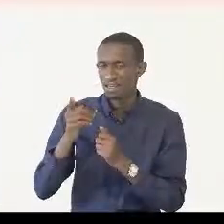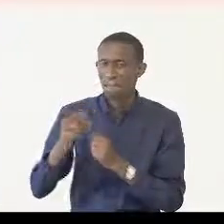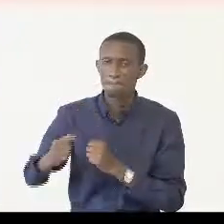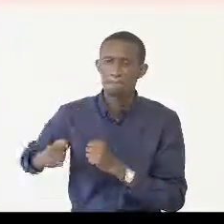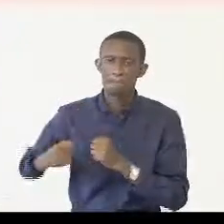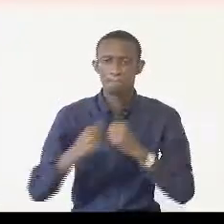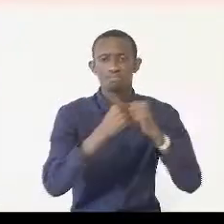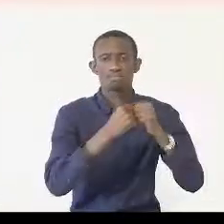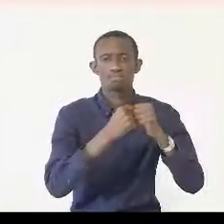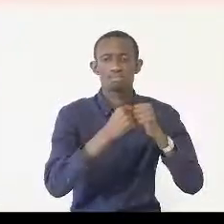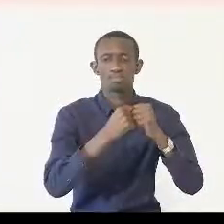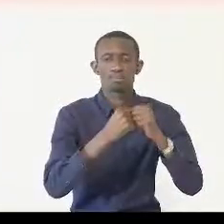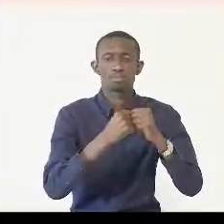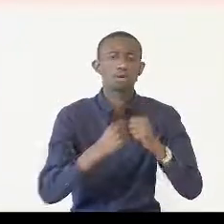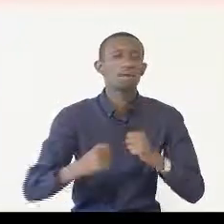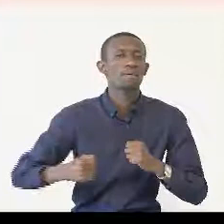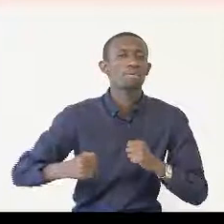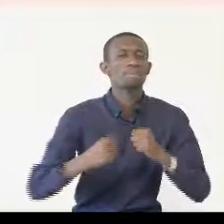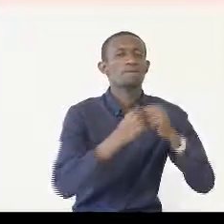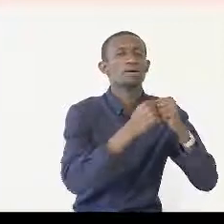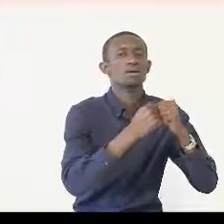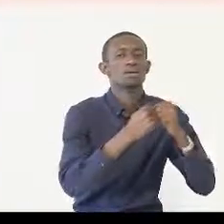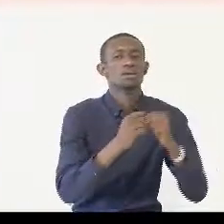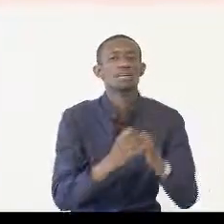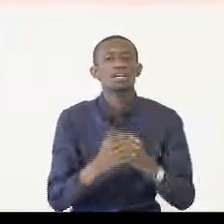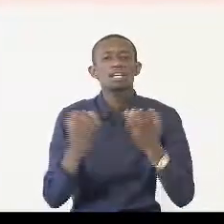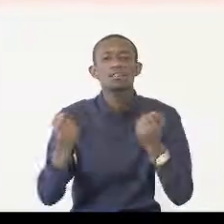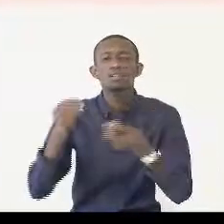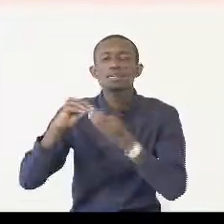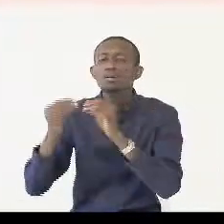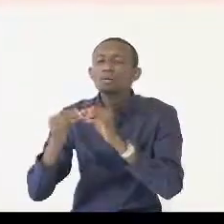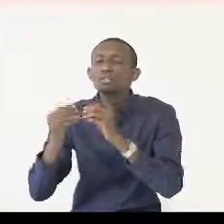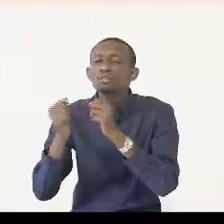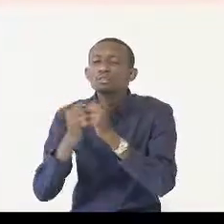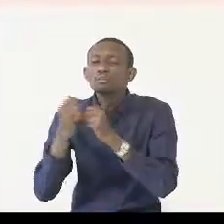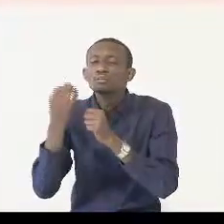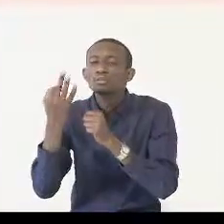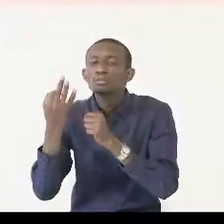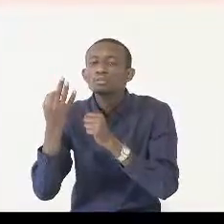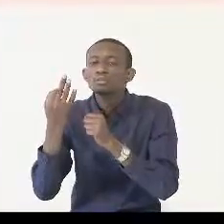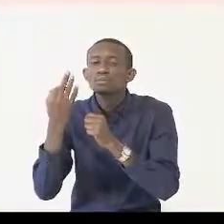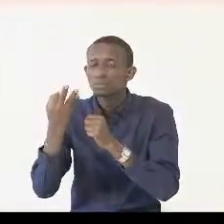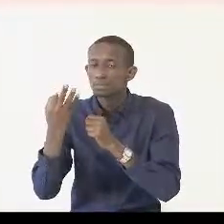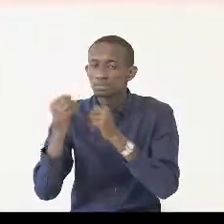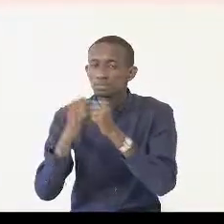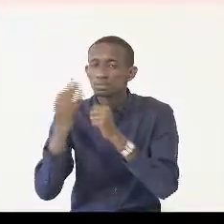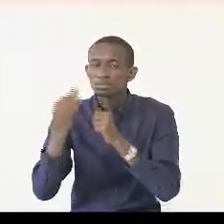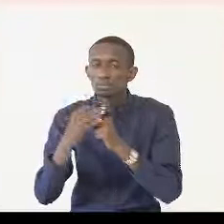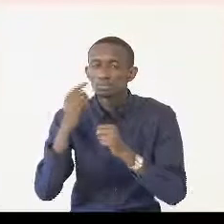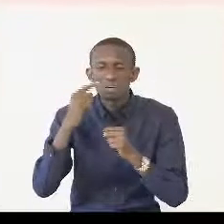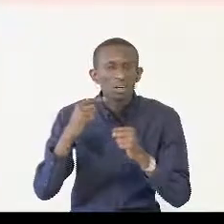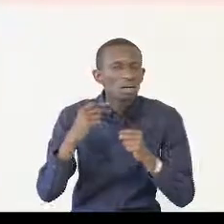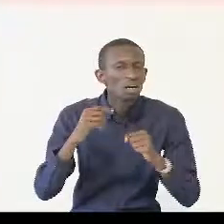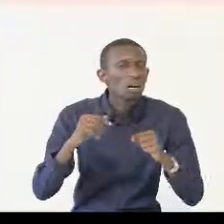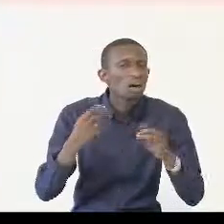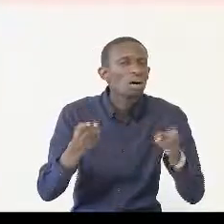by the bore that you have there, number 13. And then here's what is going out to occur. Then